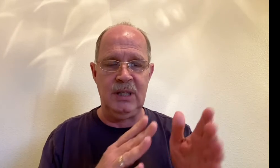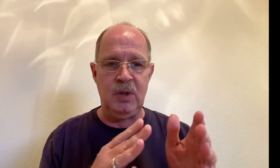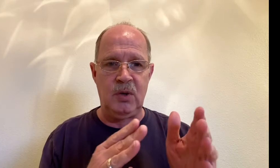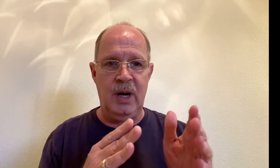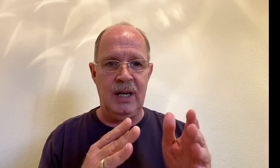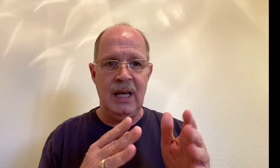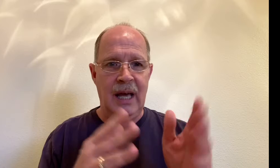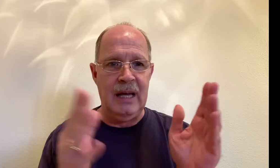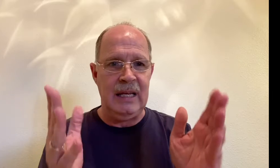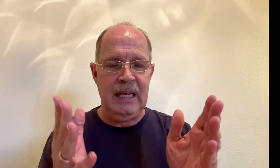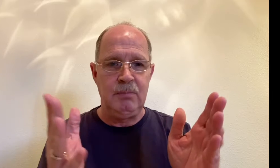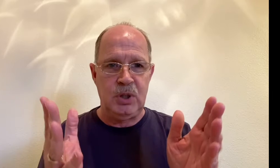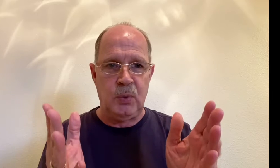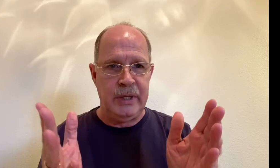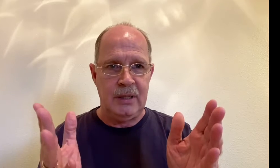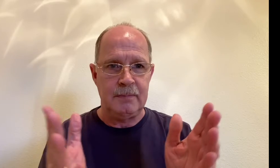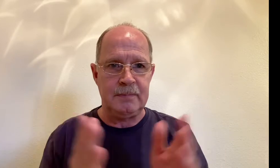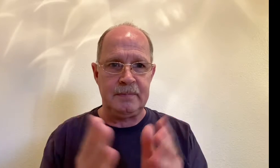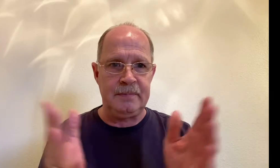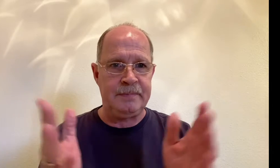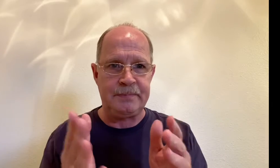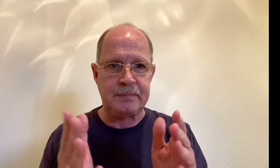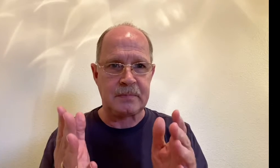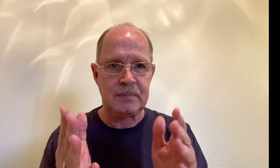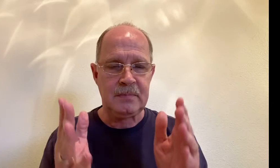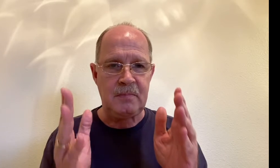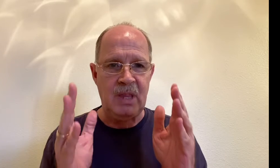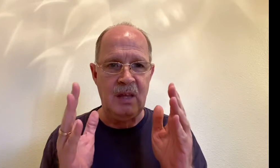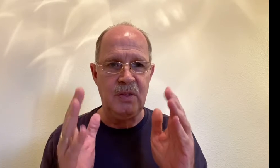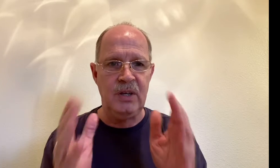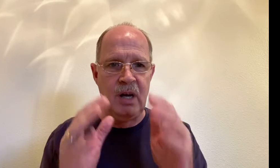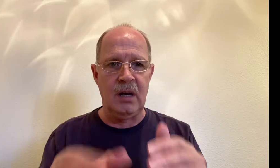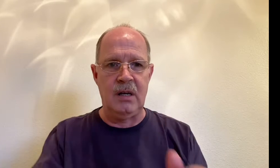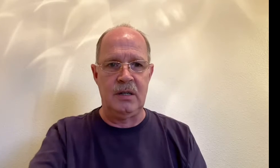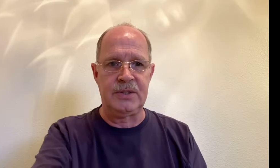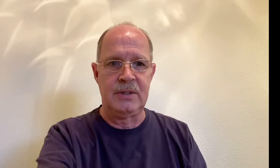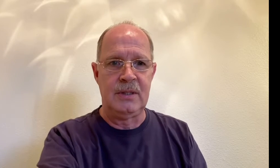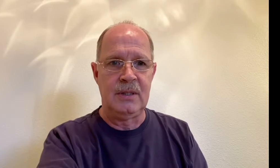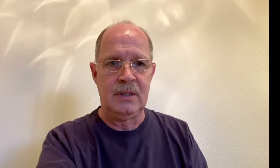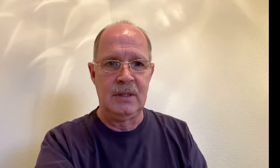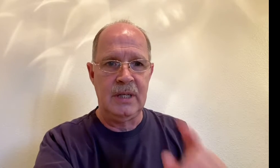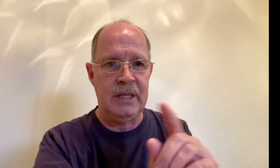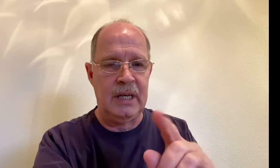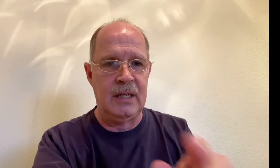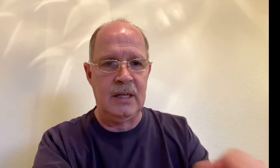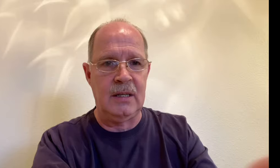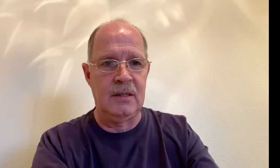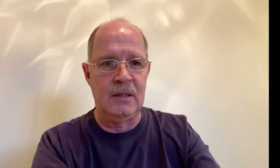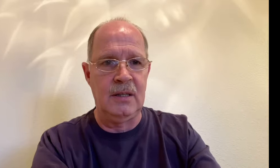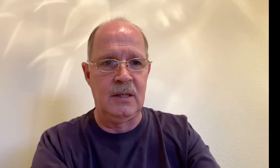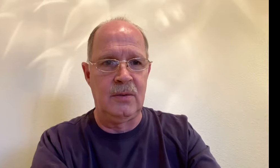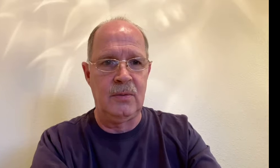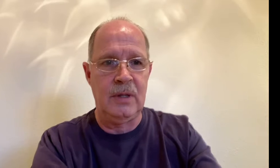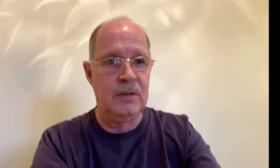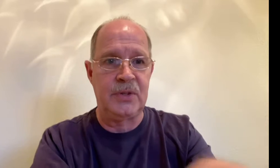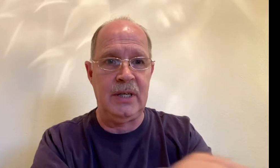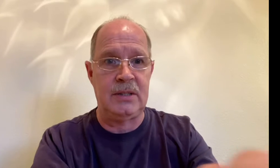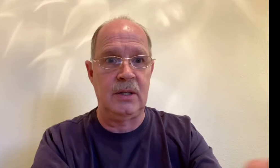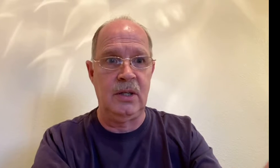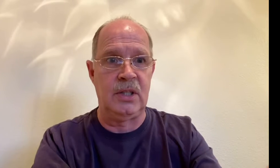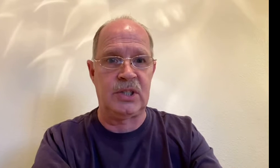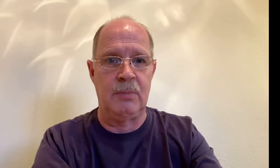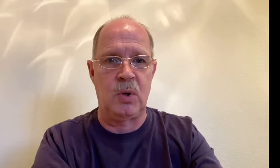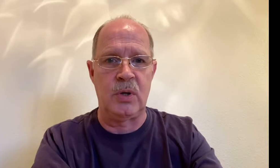Republican, Democrat, in between. They're not laws. And